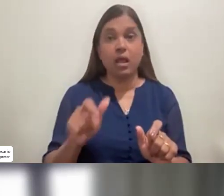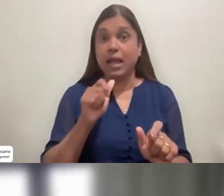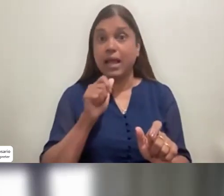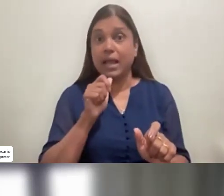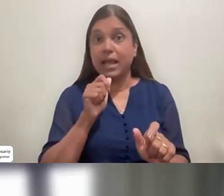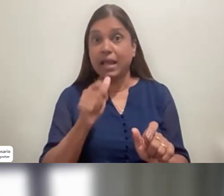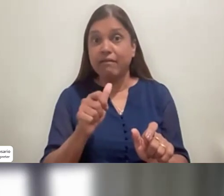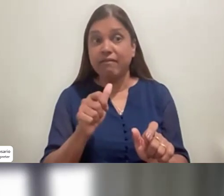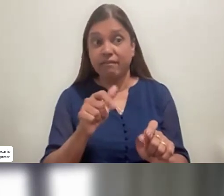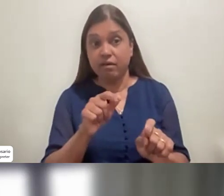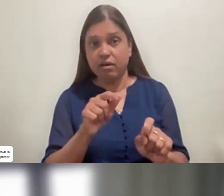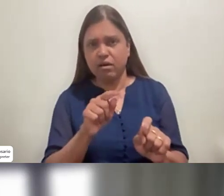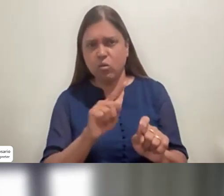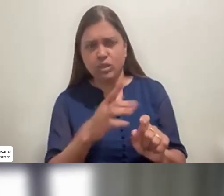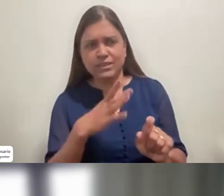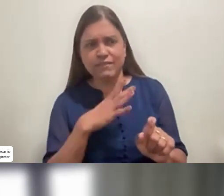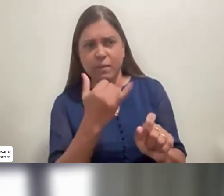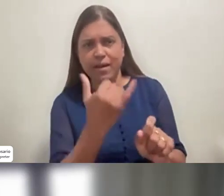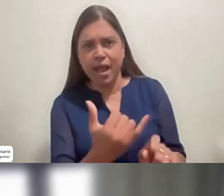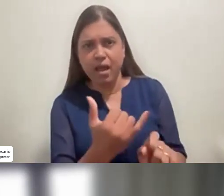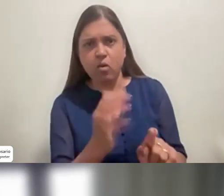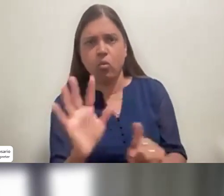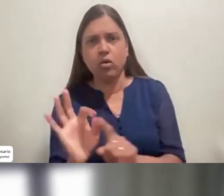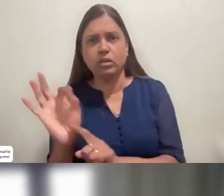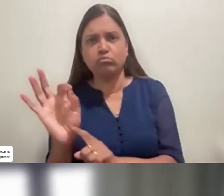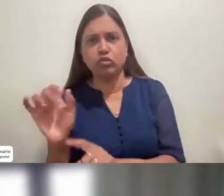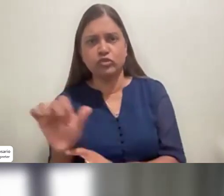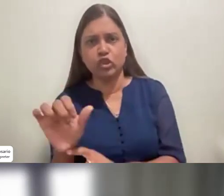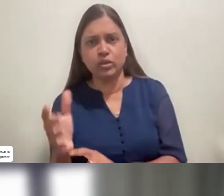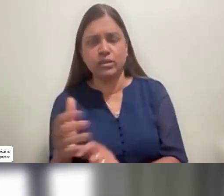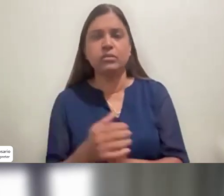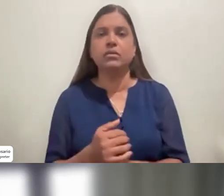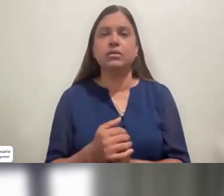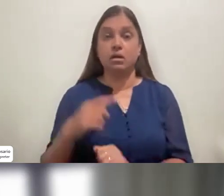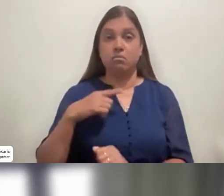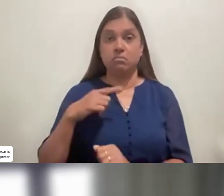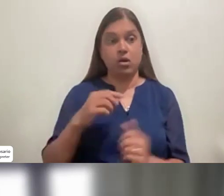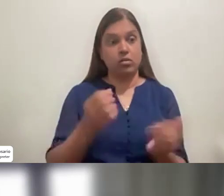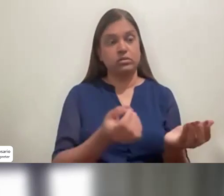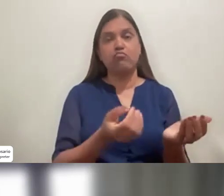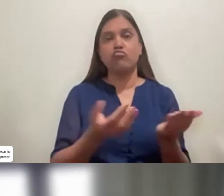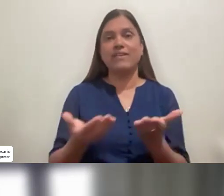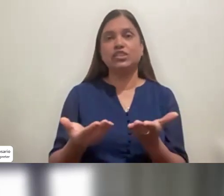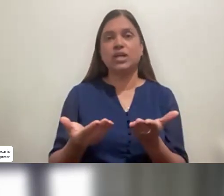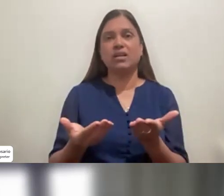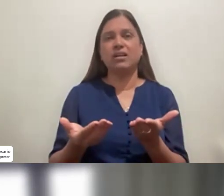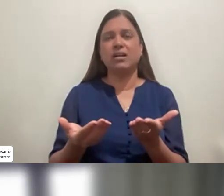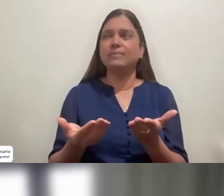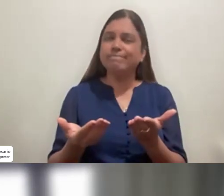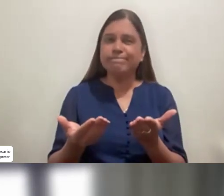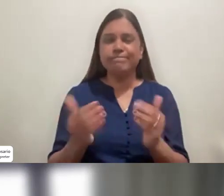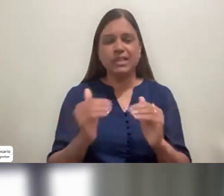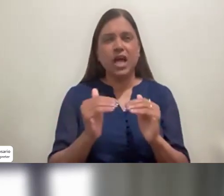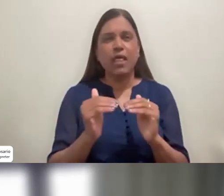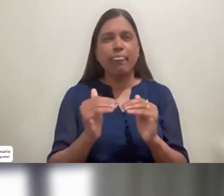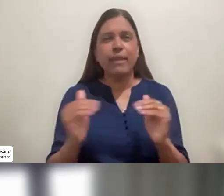not adequate, because sometimes the provisions, they are of such that the threshold for